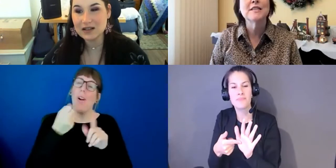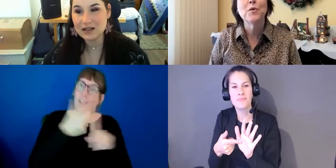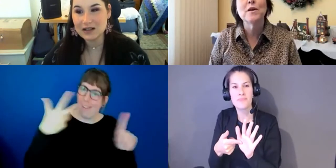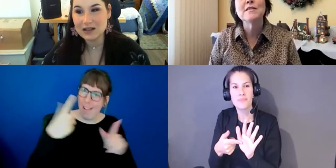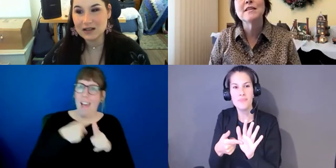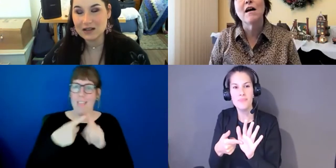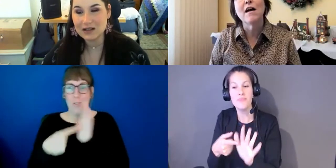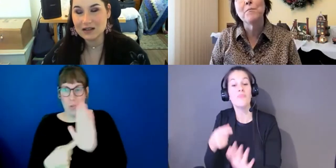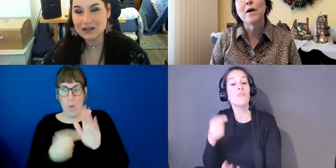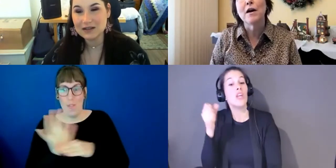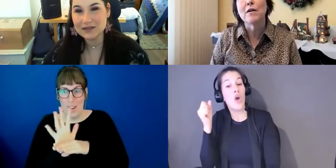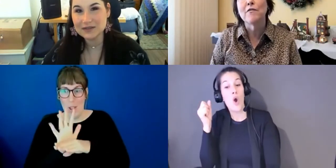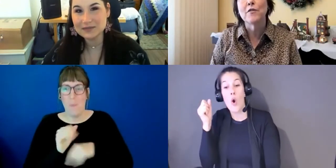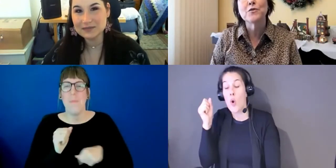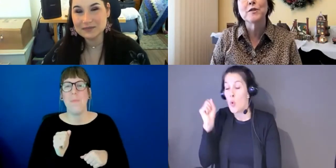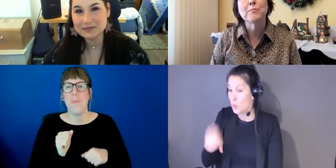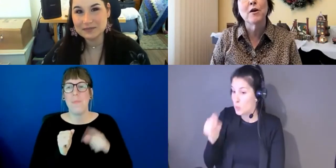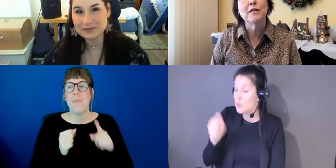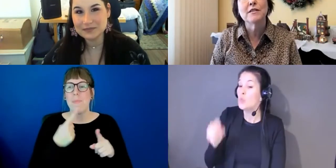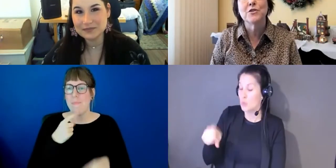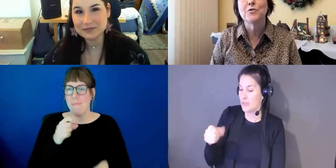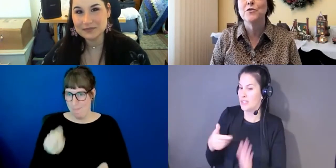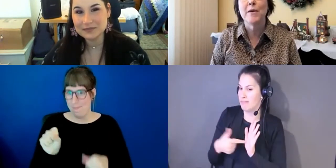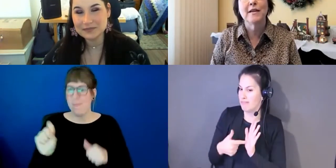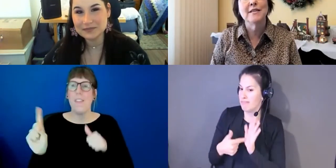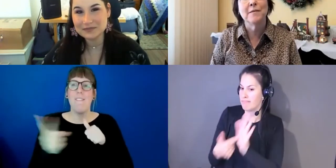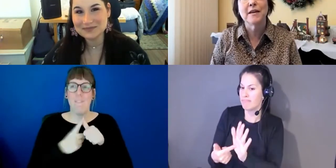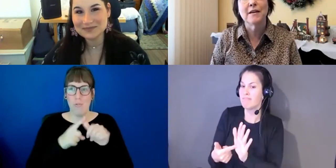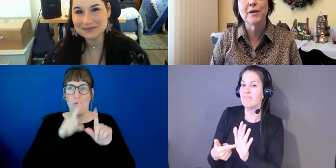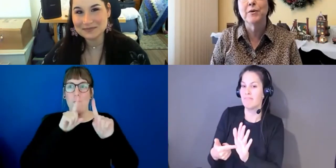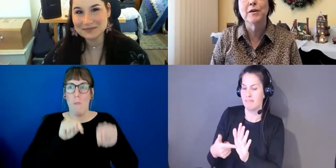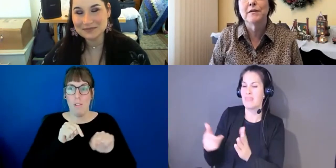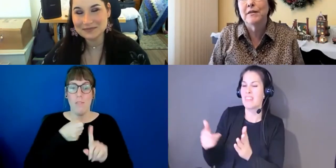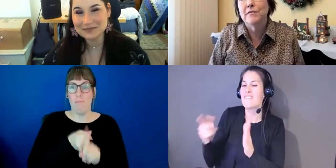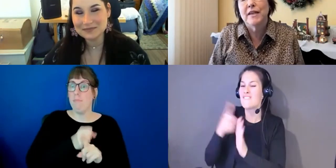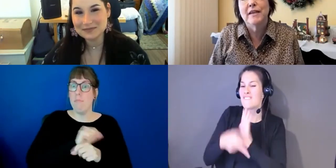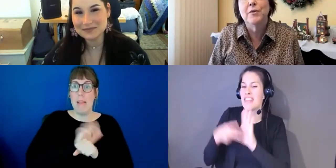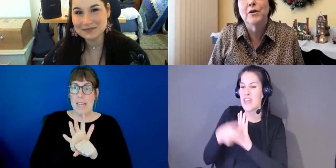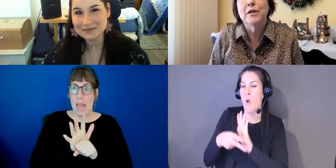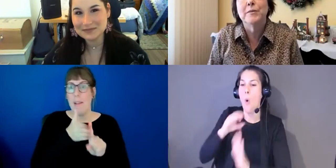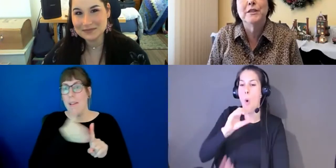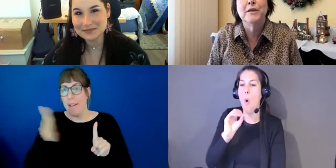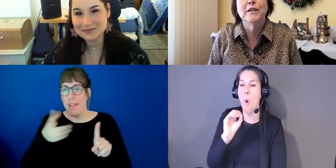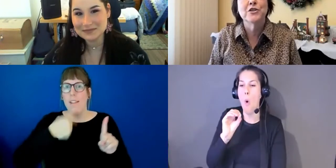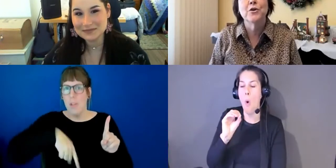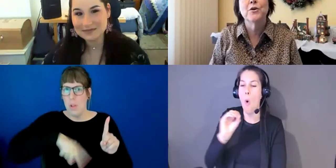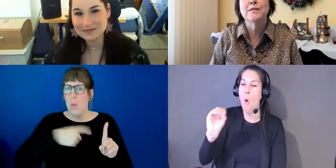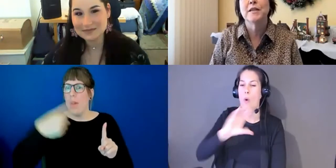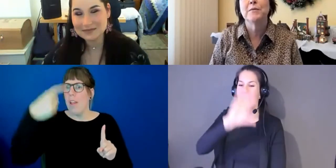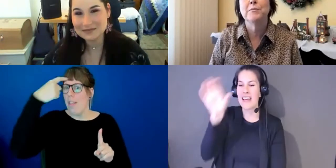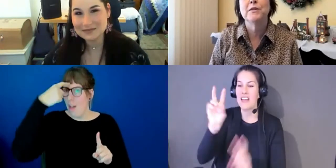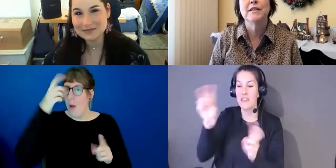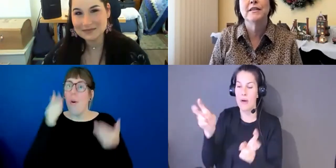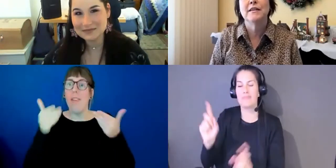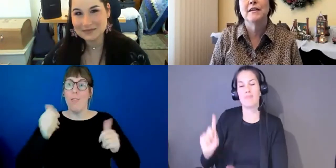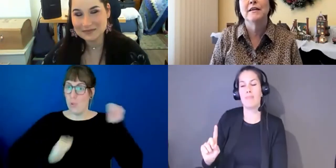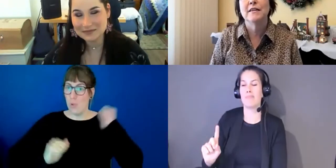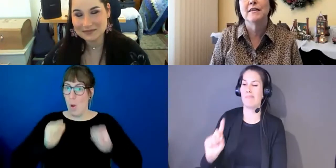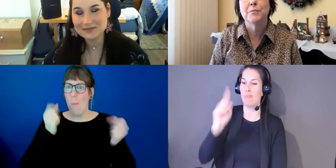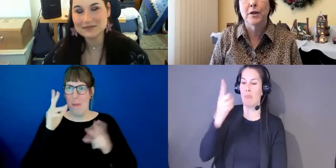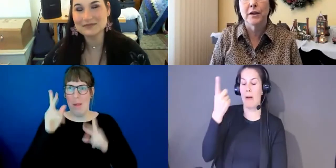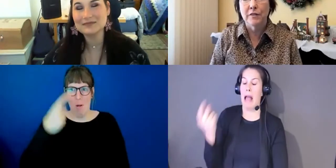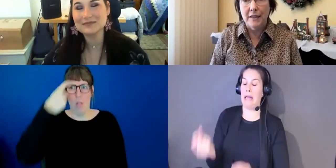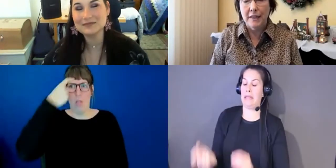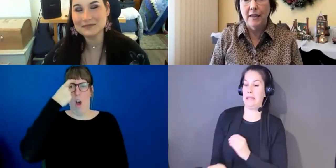that this was our first response to the pandemic. We were thinking we were going to be doing a show, as many people did,